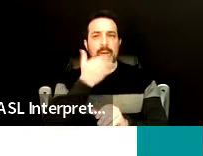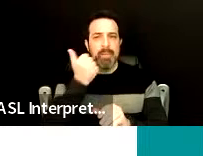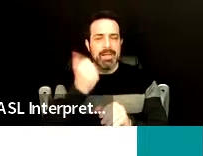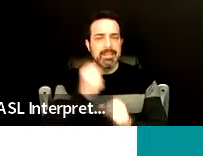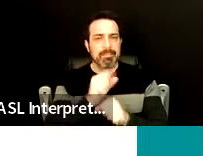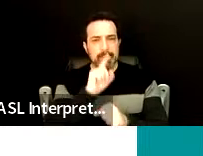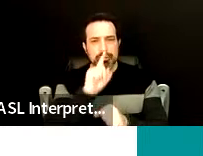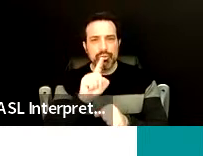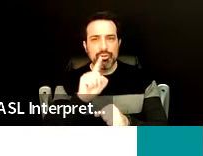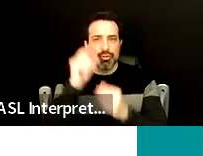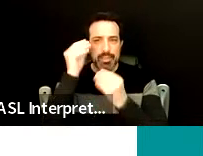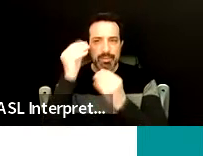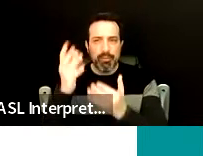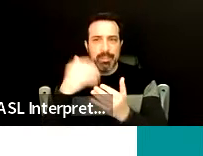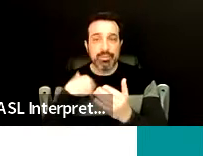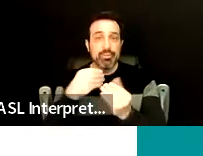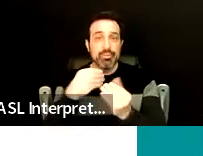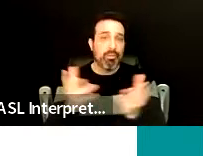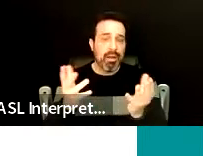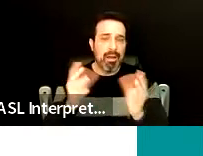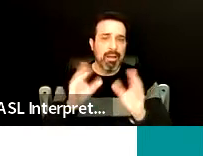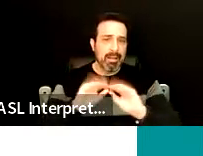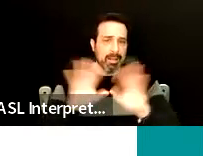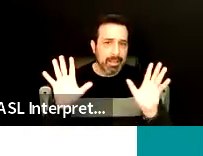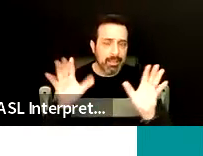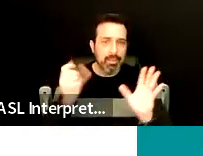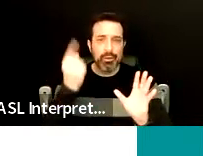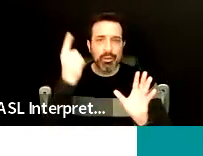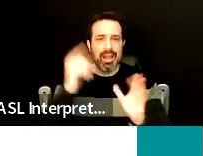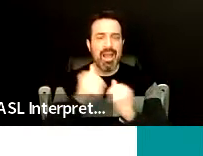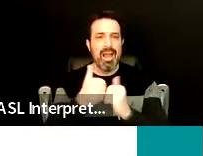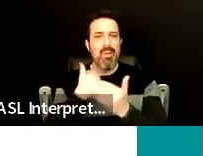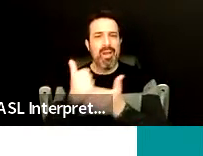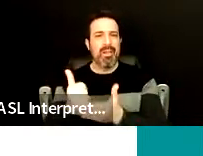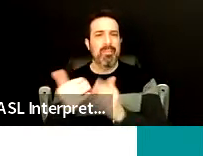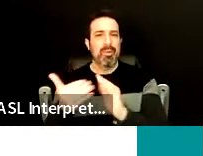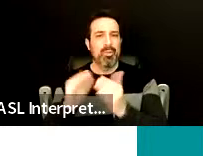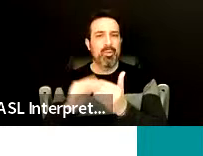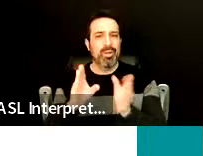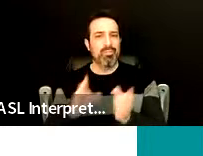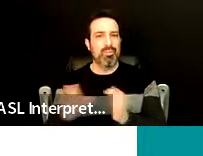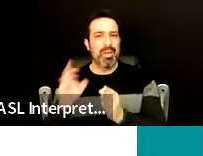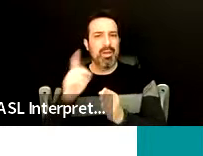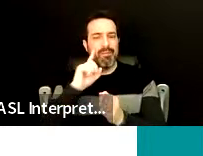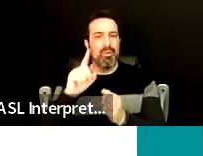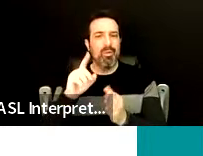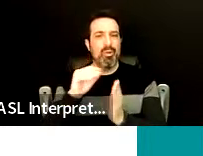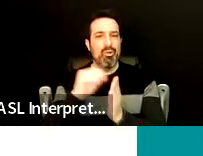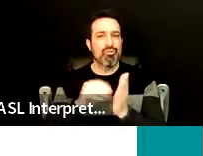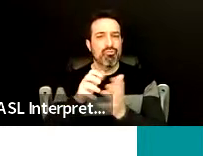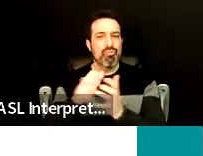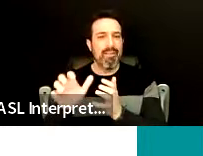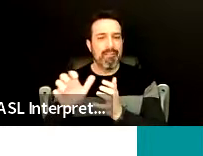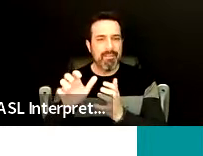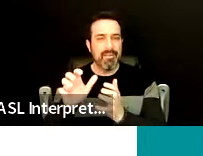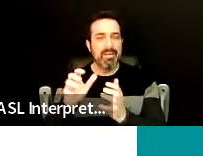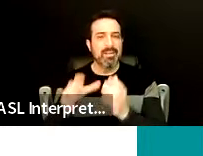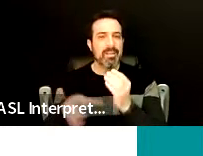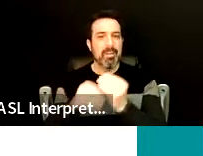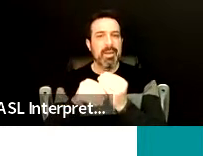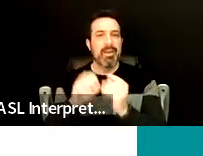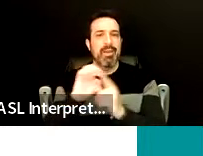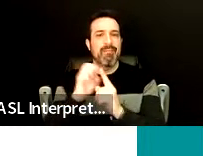ensure that the information we provide is understandable, how can we help the community prepare for the draft supplemental environmental impact